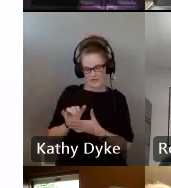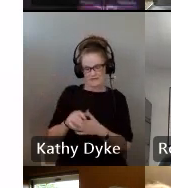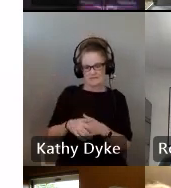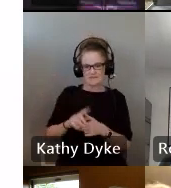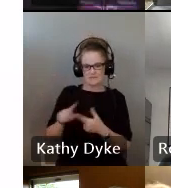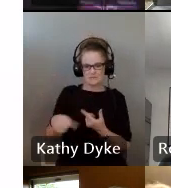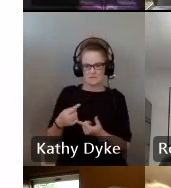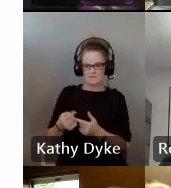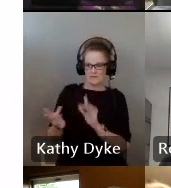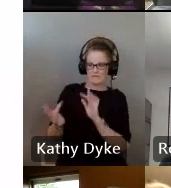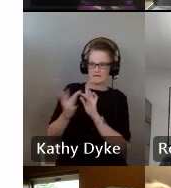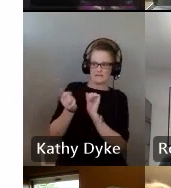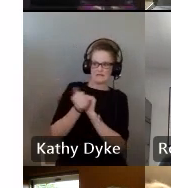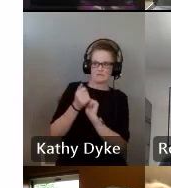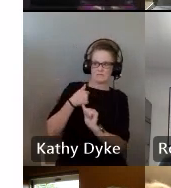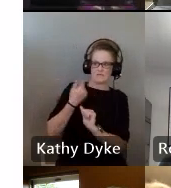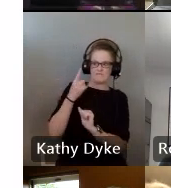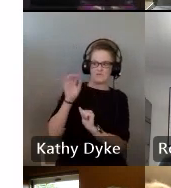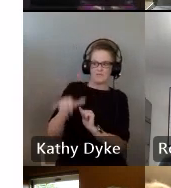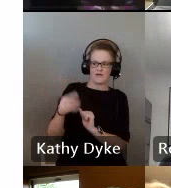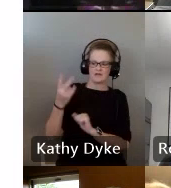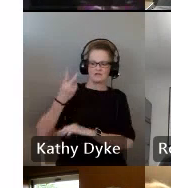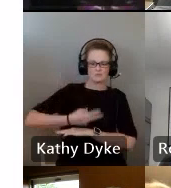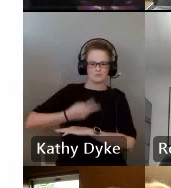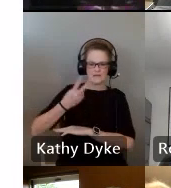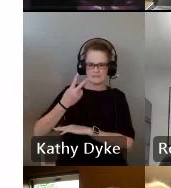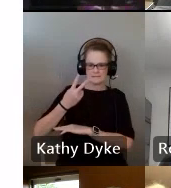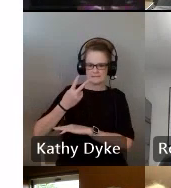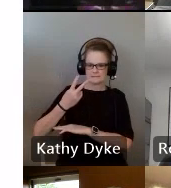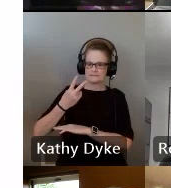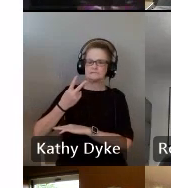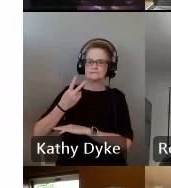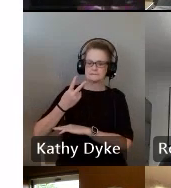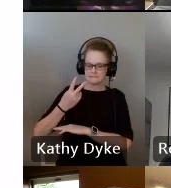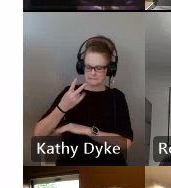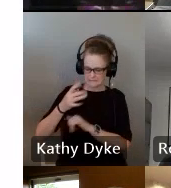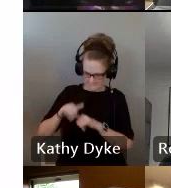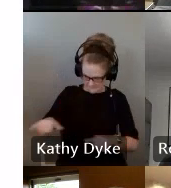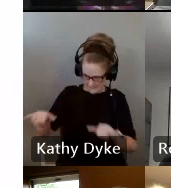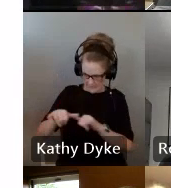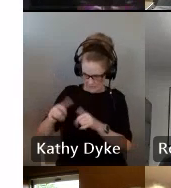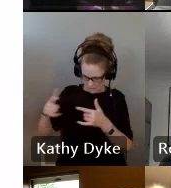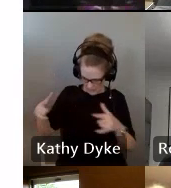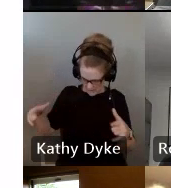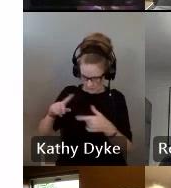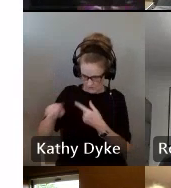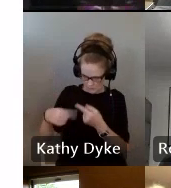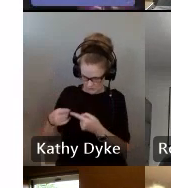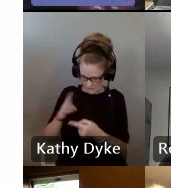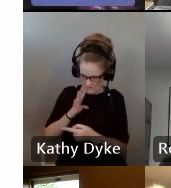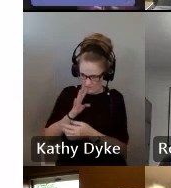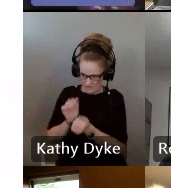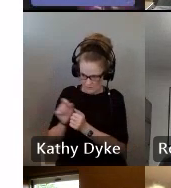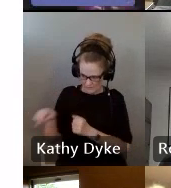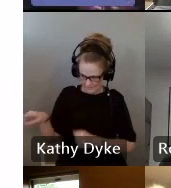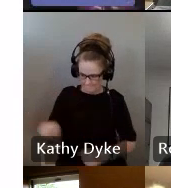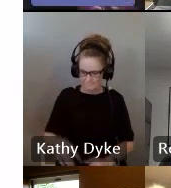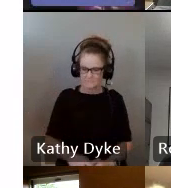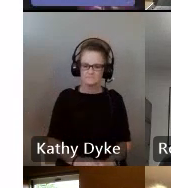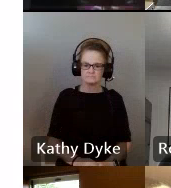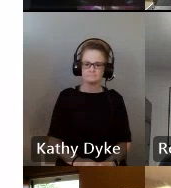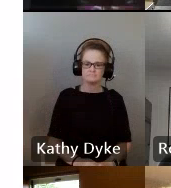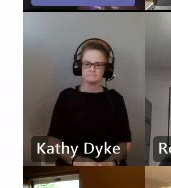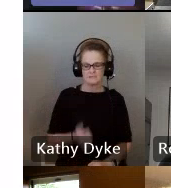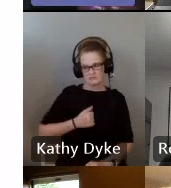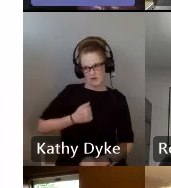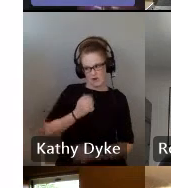they reach out to me for it. But 2 days is the standard language when I speak to them. Perfect. Sorry to